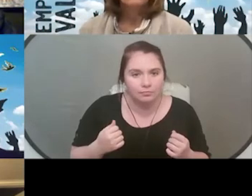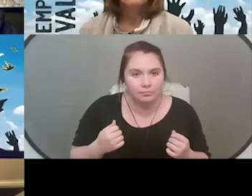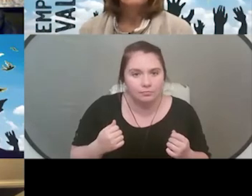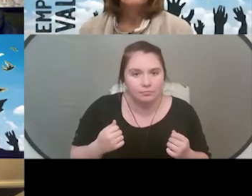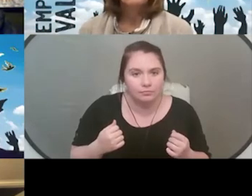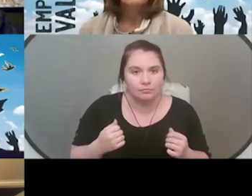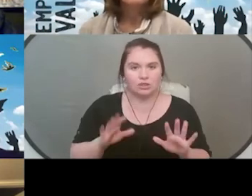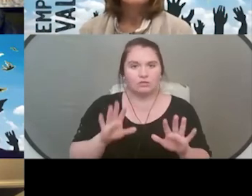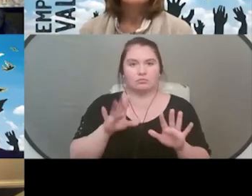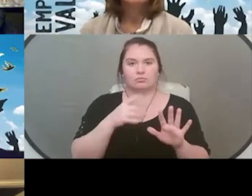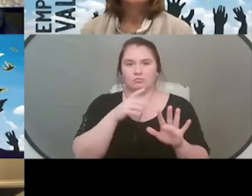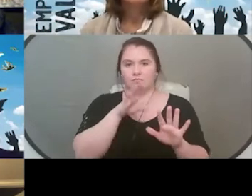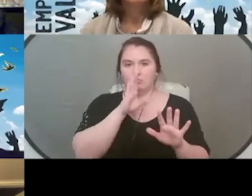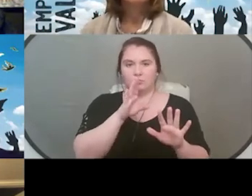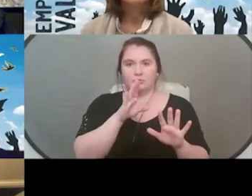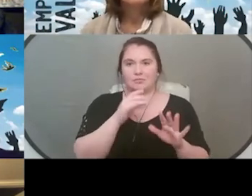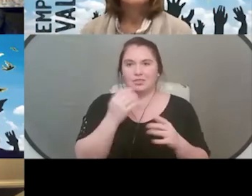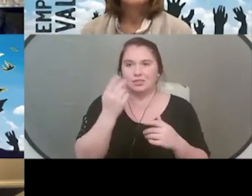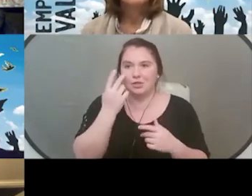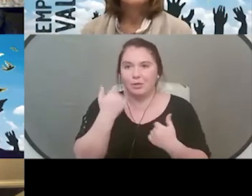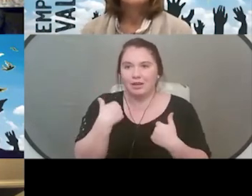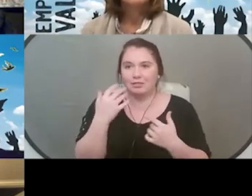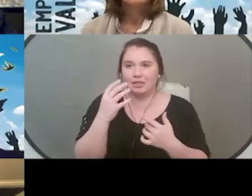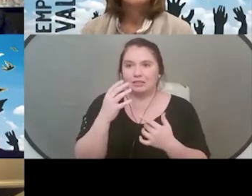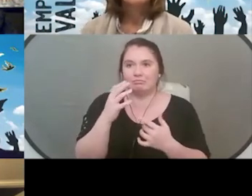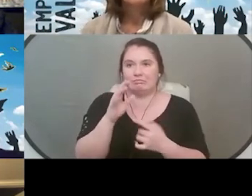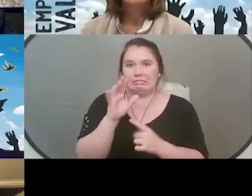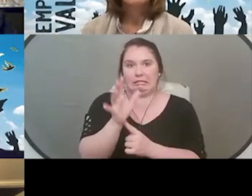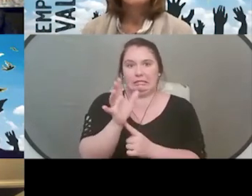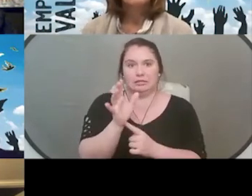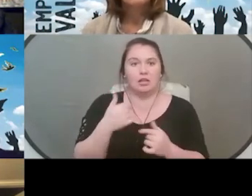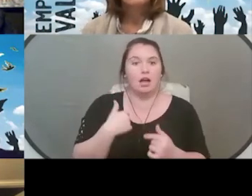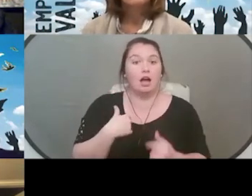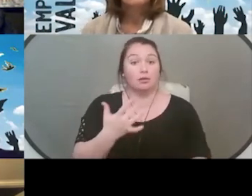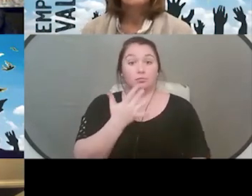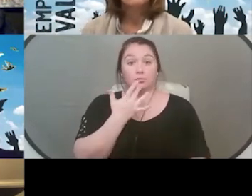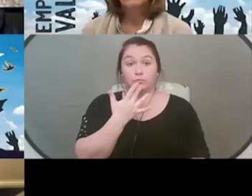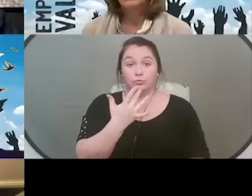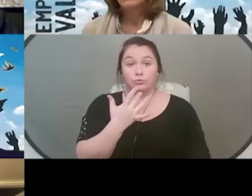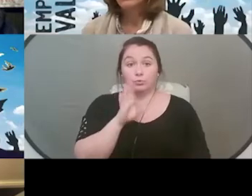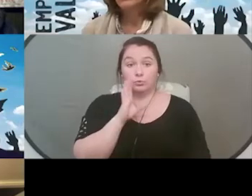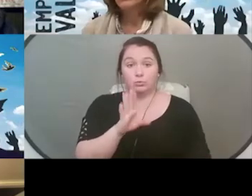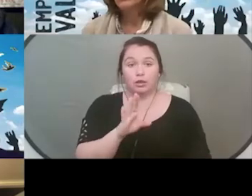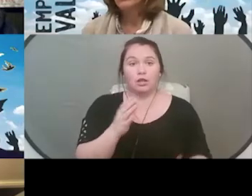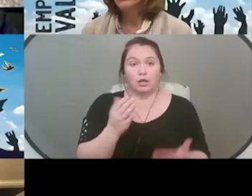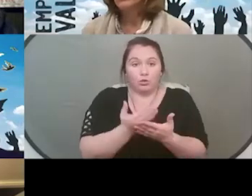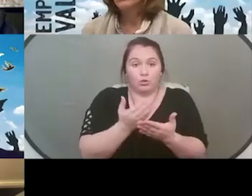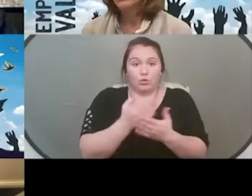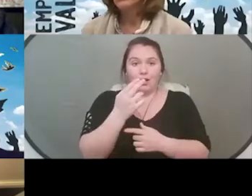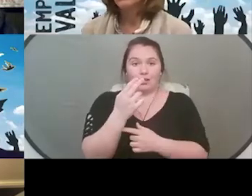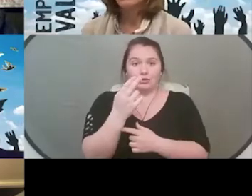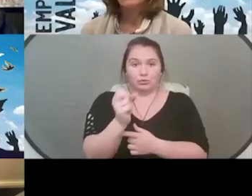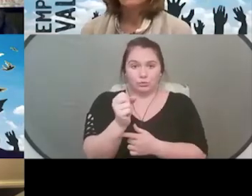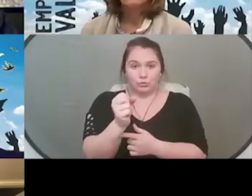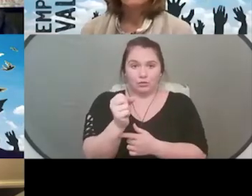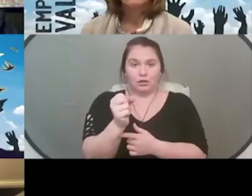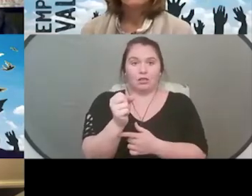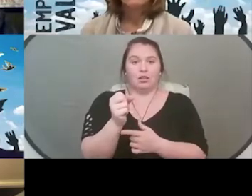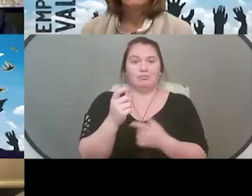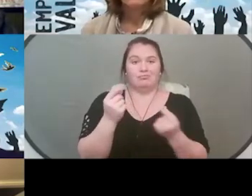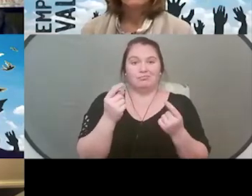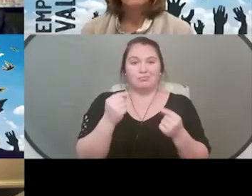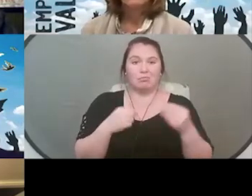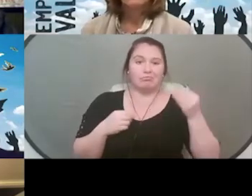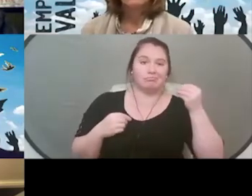Just quick, I saw we got 5 minutes. I'm definitely in favor of the new high school and not spending the same